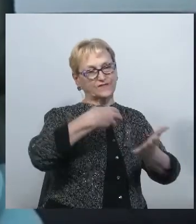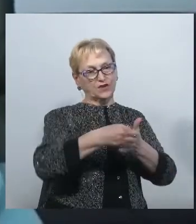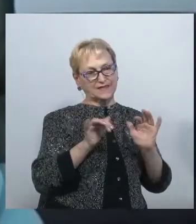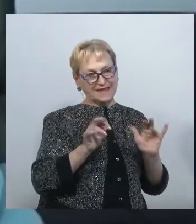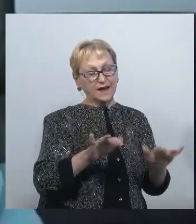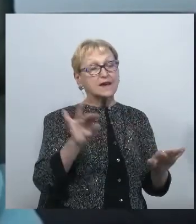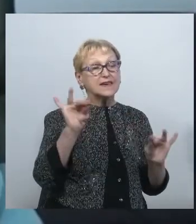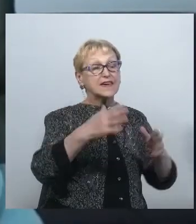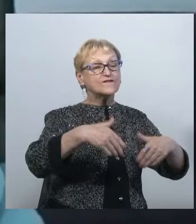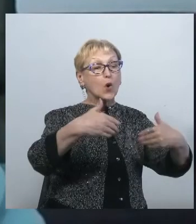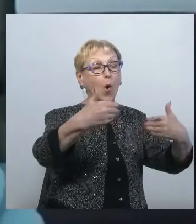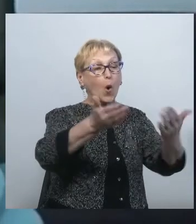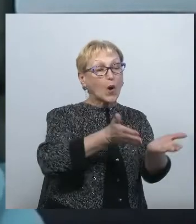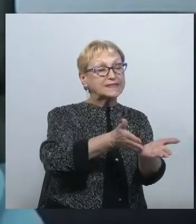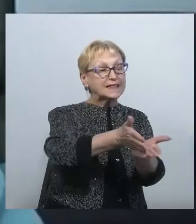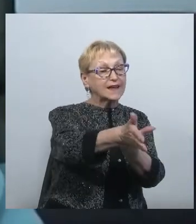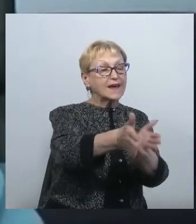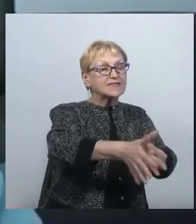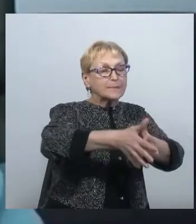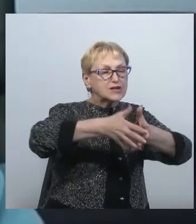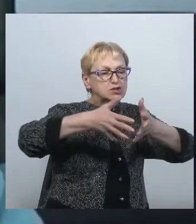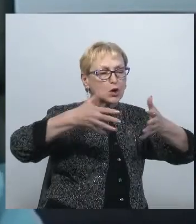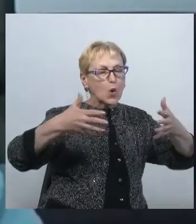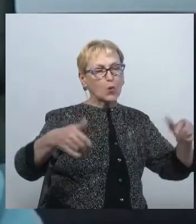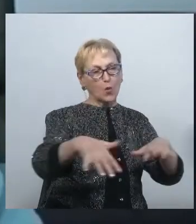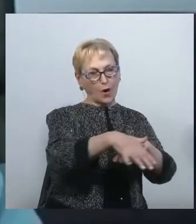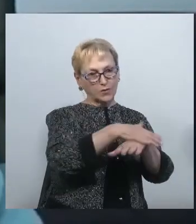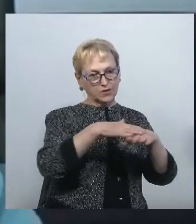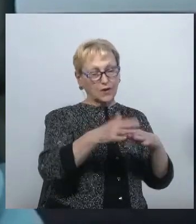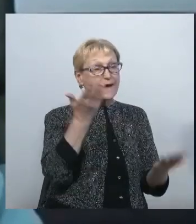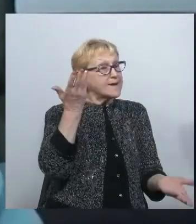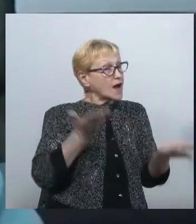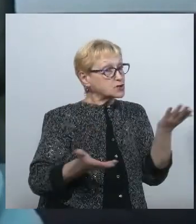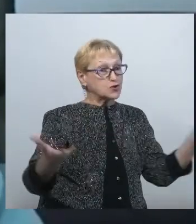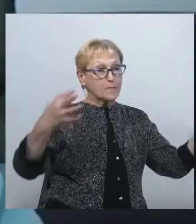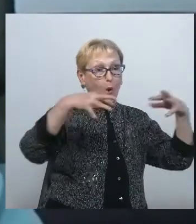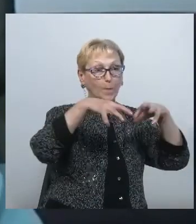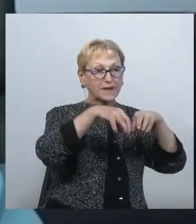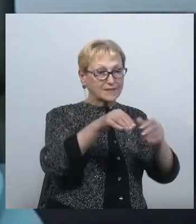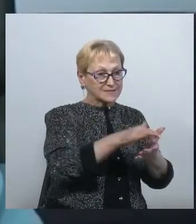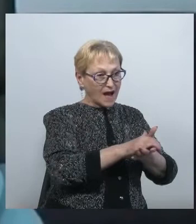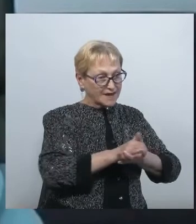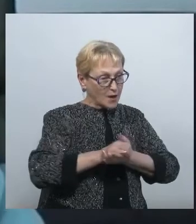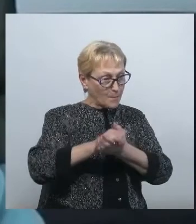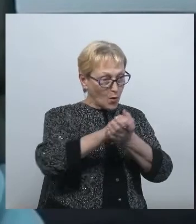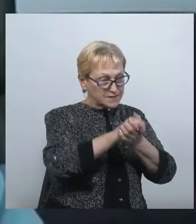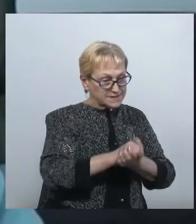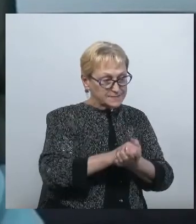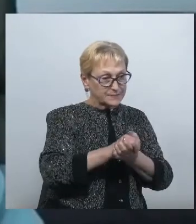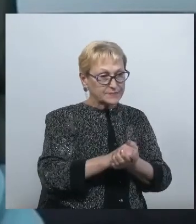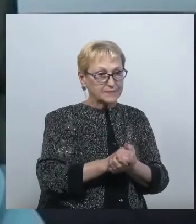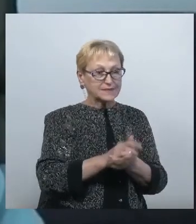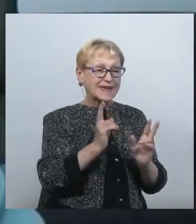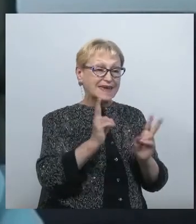actions, and we need to find a broader audience. If we unite our efforts, our forces, if